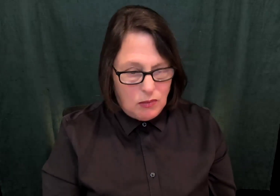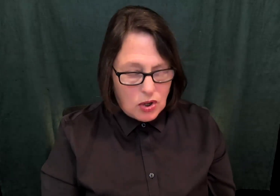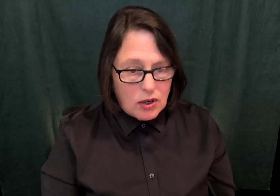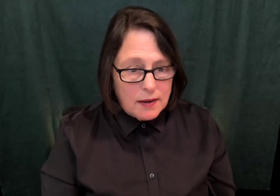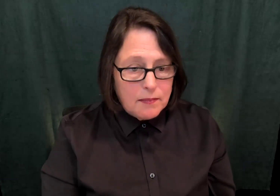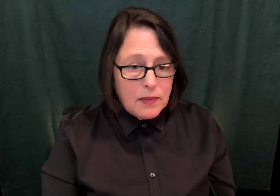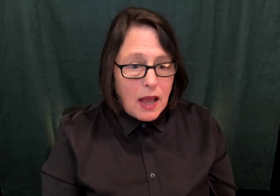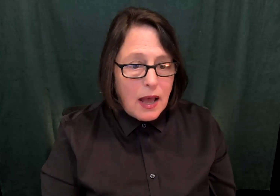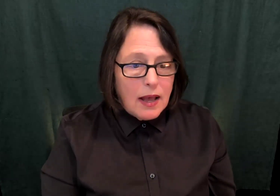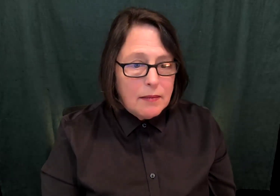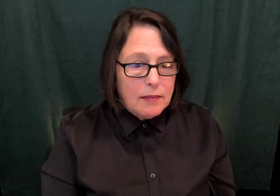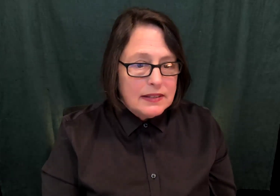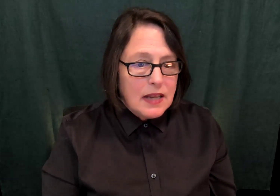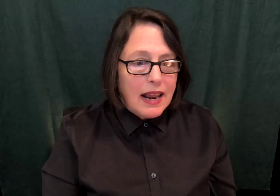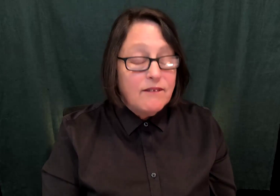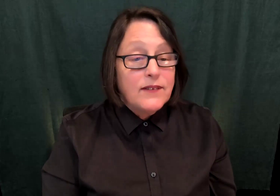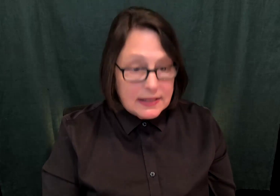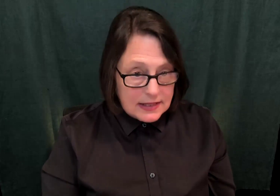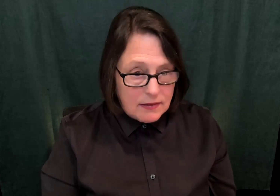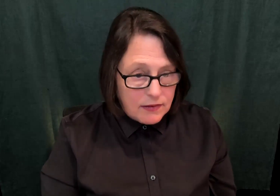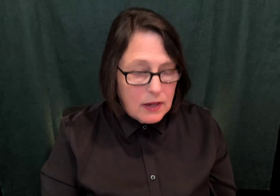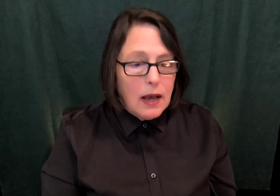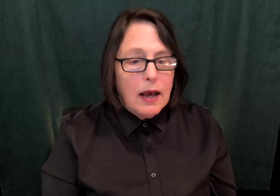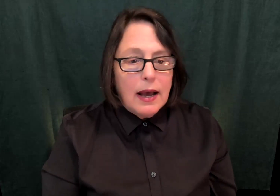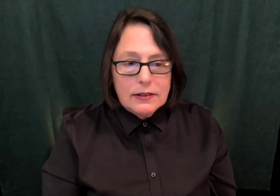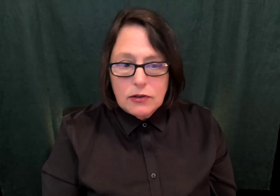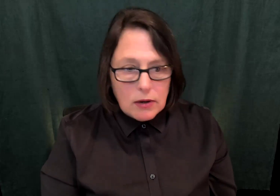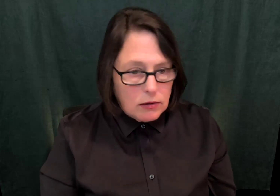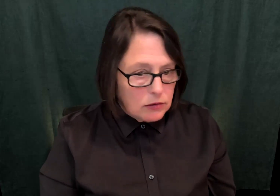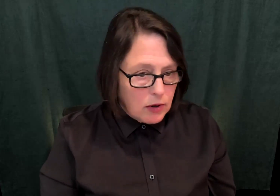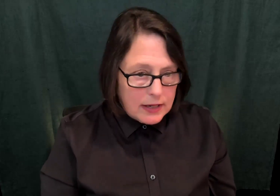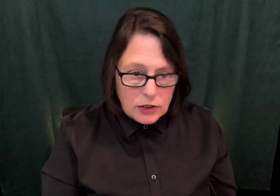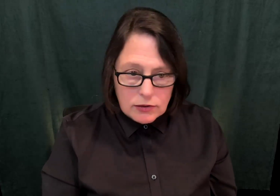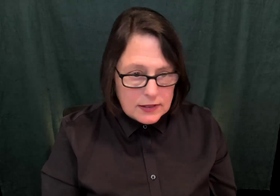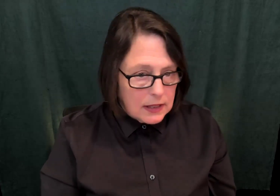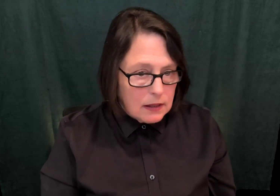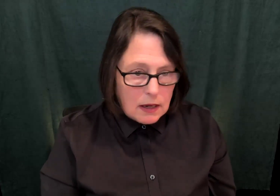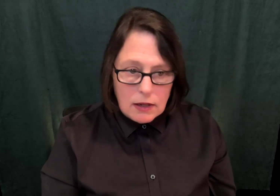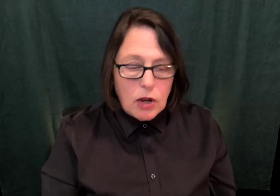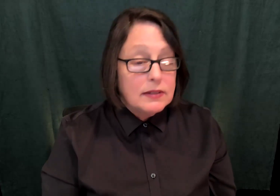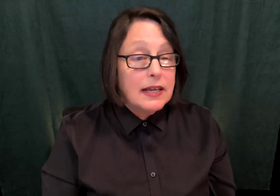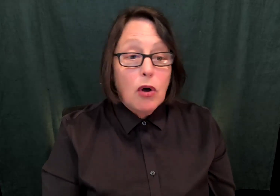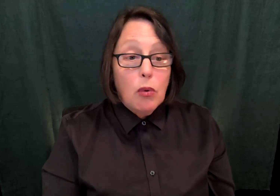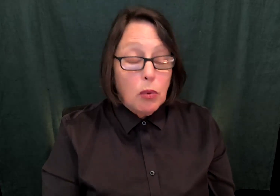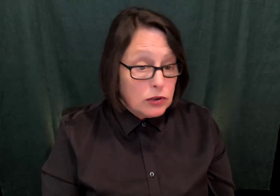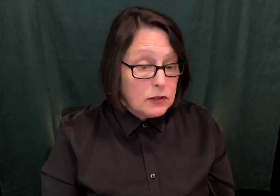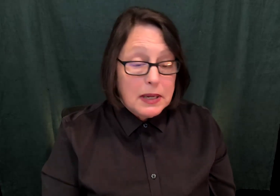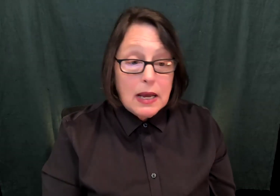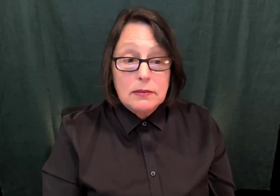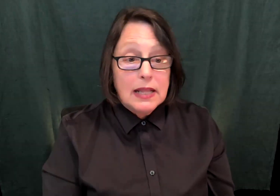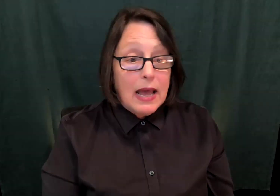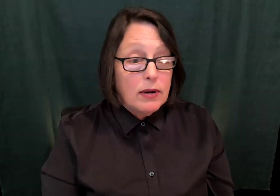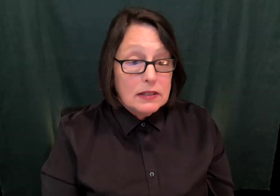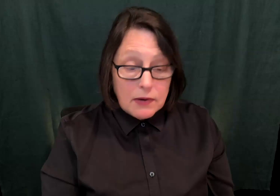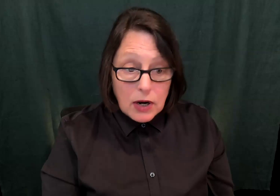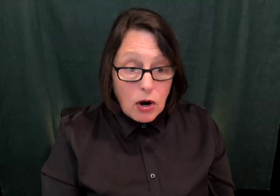doesn't really work. It's not effective. I struggle trying to use it. It's like the whole world just